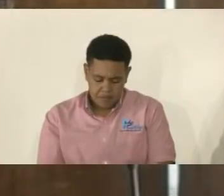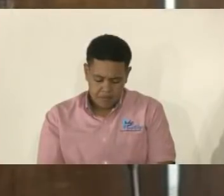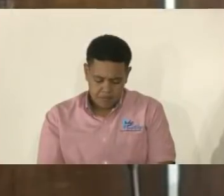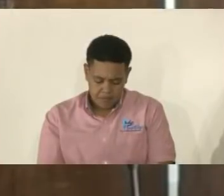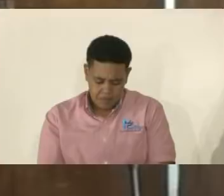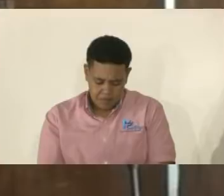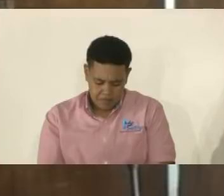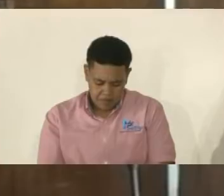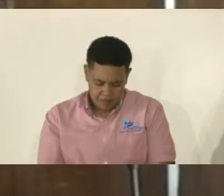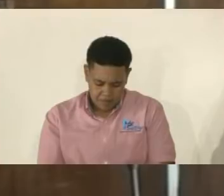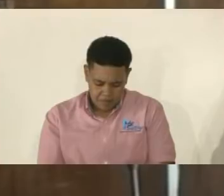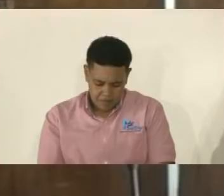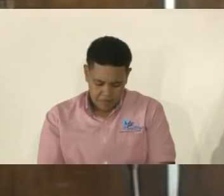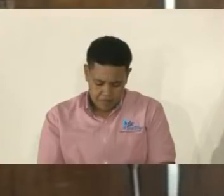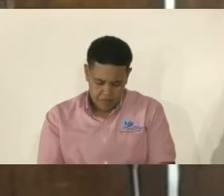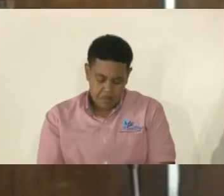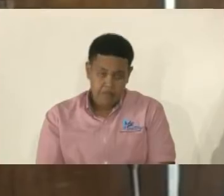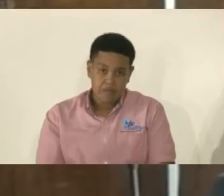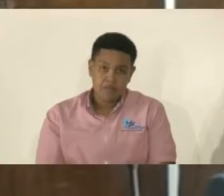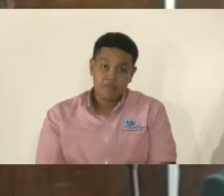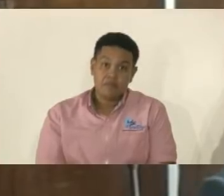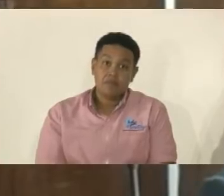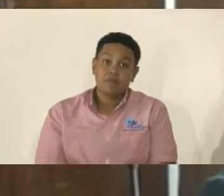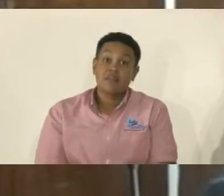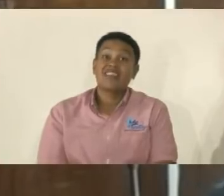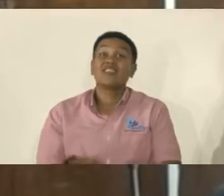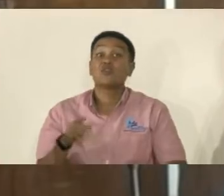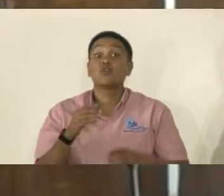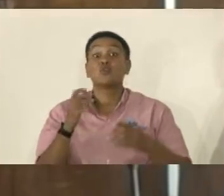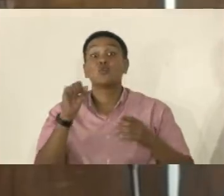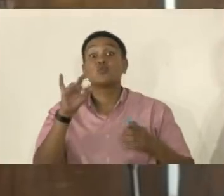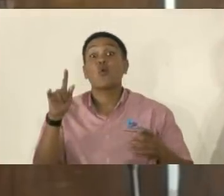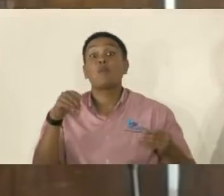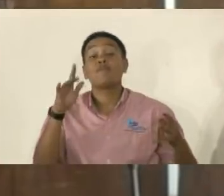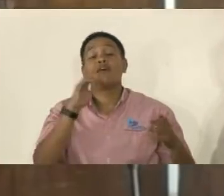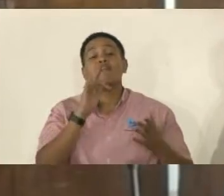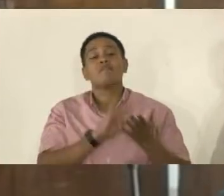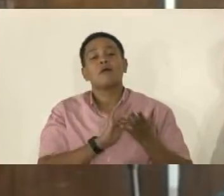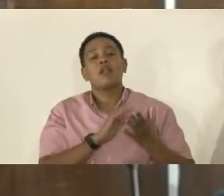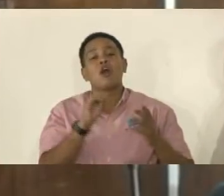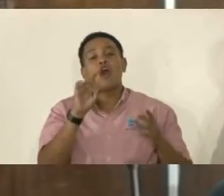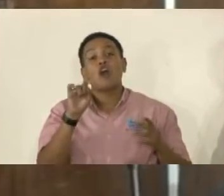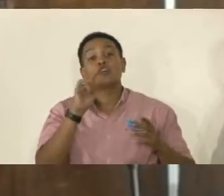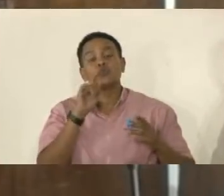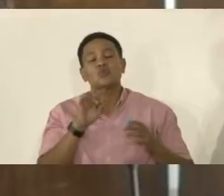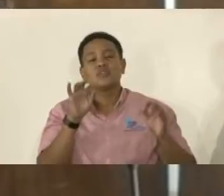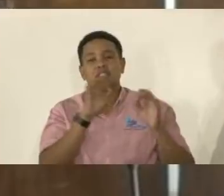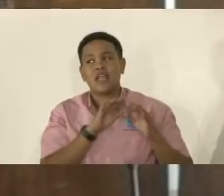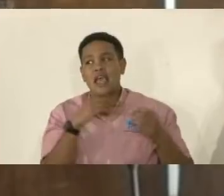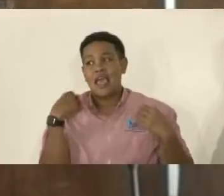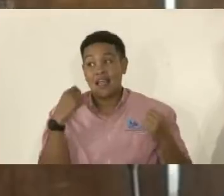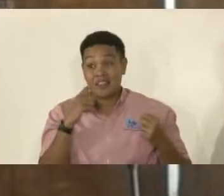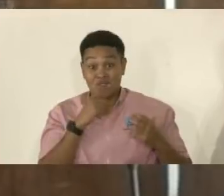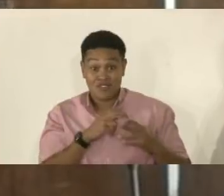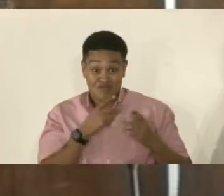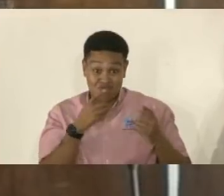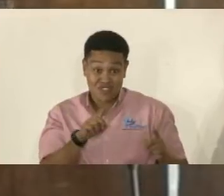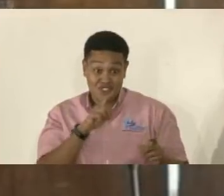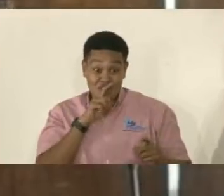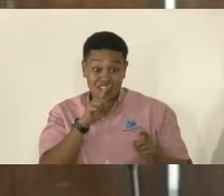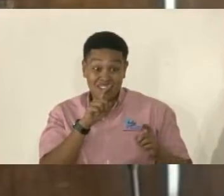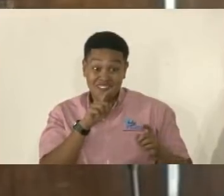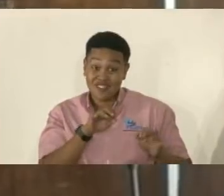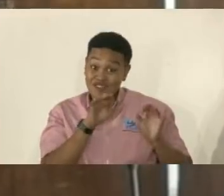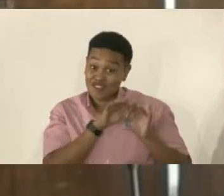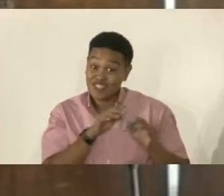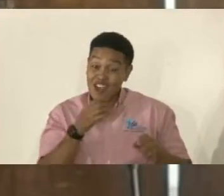of medical oxygen to the Ministry of Health, which resulted in critical oxygen shortages and a number of deaths which